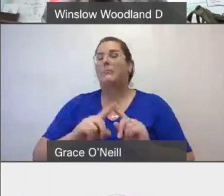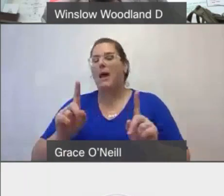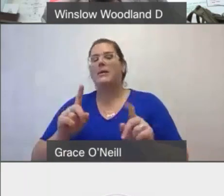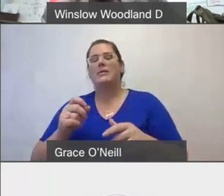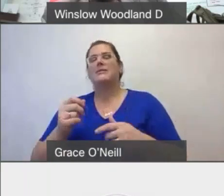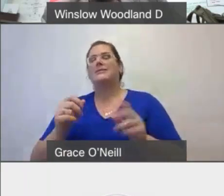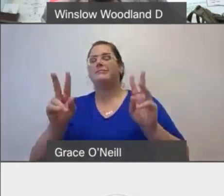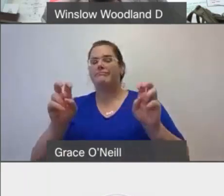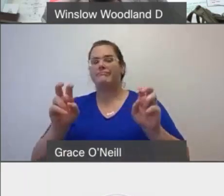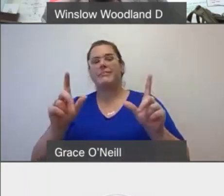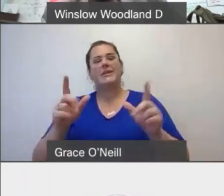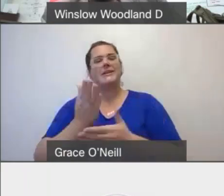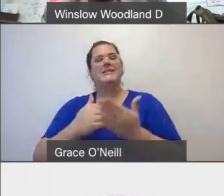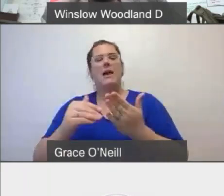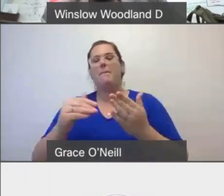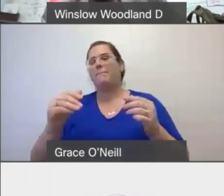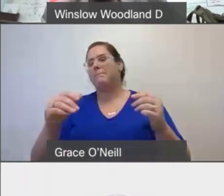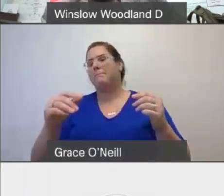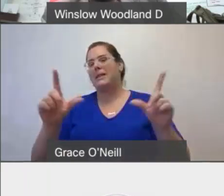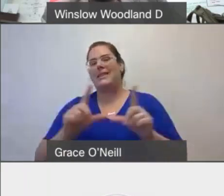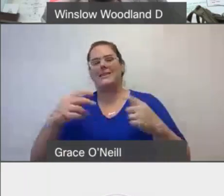some licensed health professional.